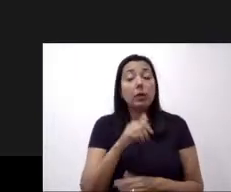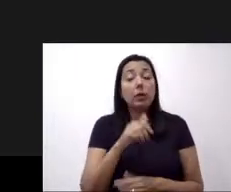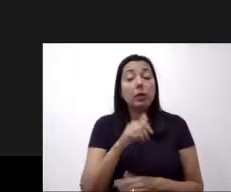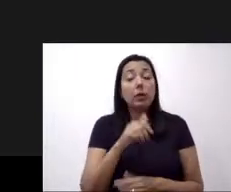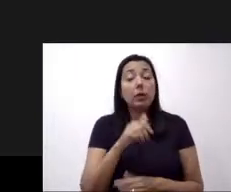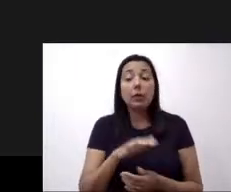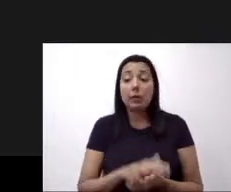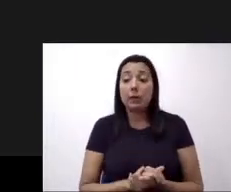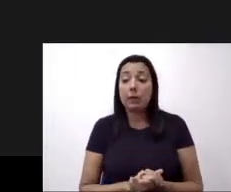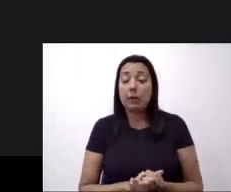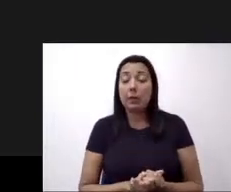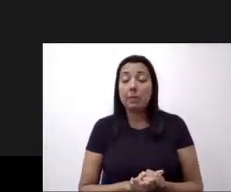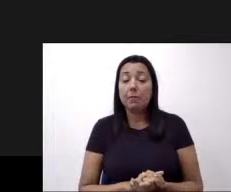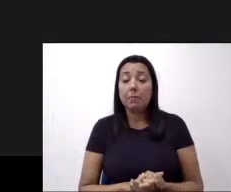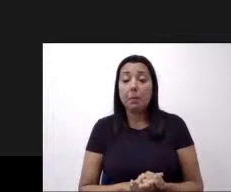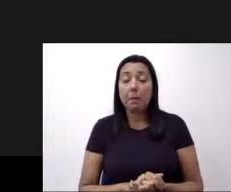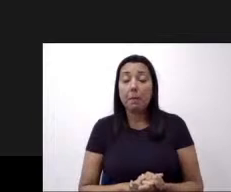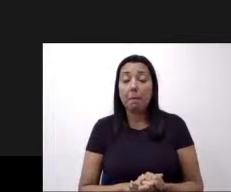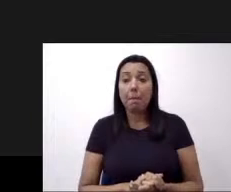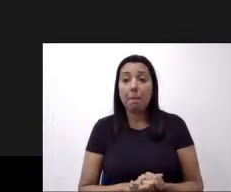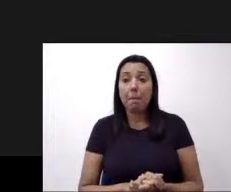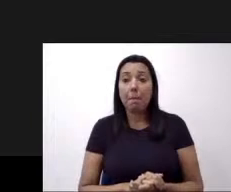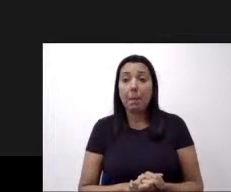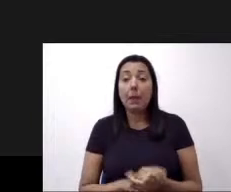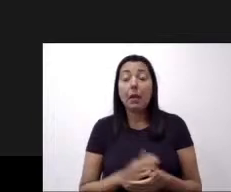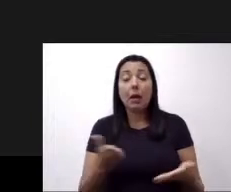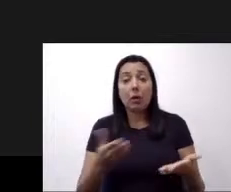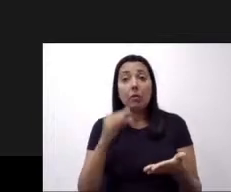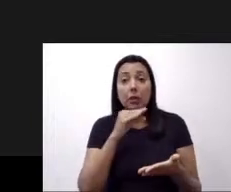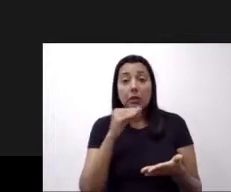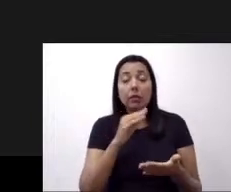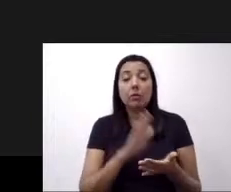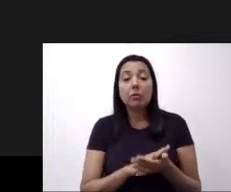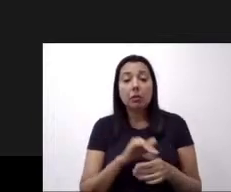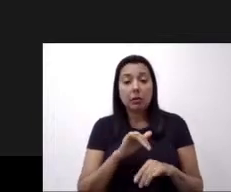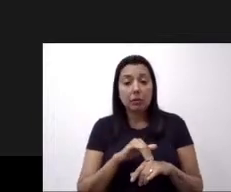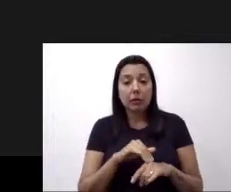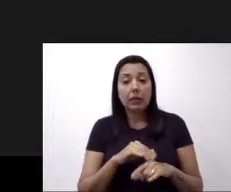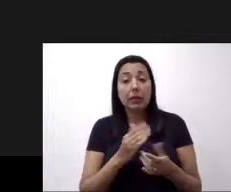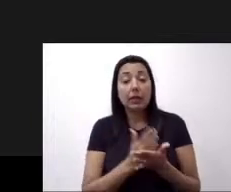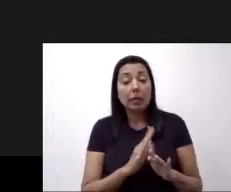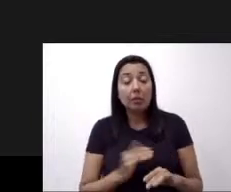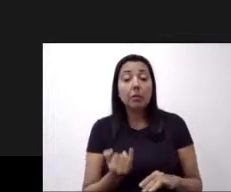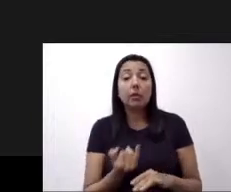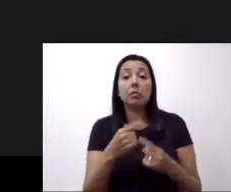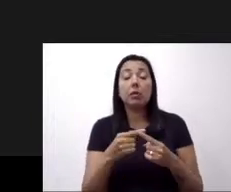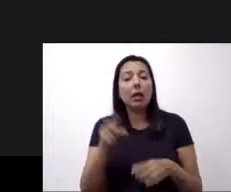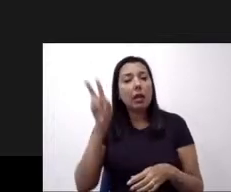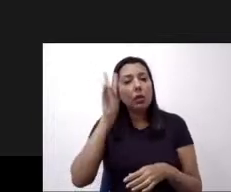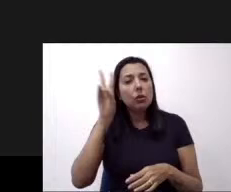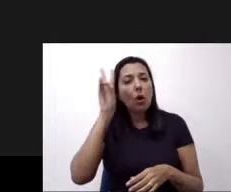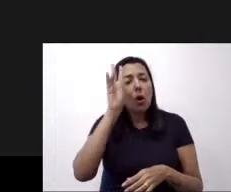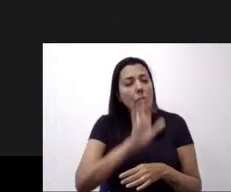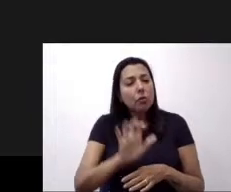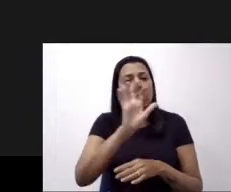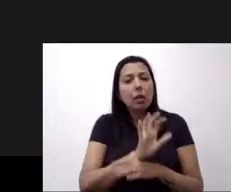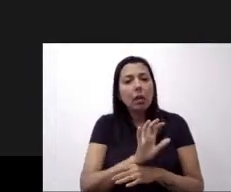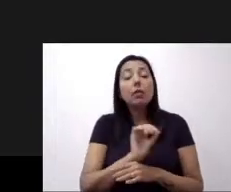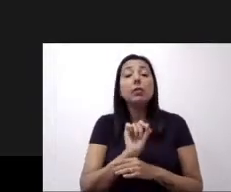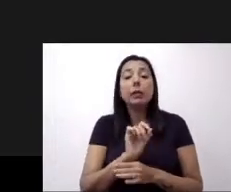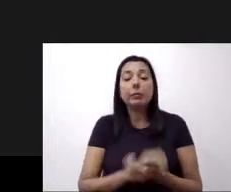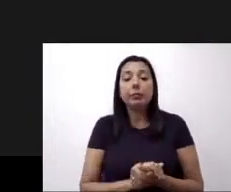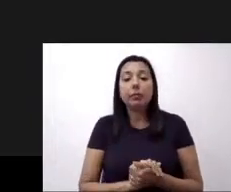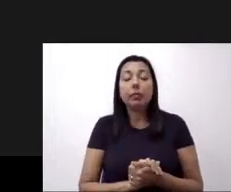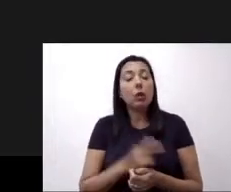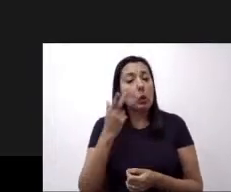an important rupture because historically, states have not generally been actors that have promoted